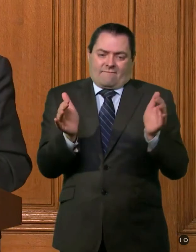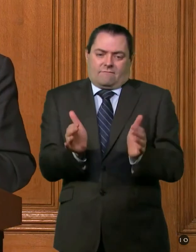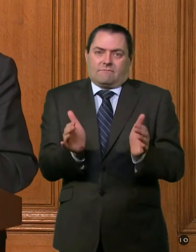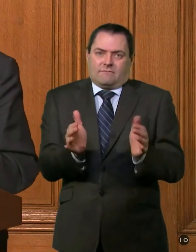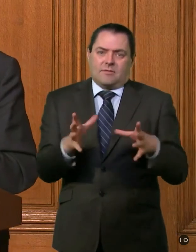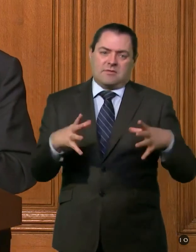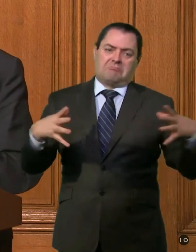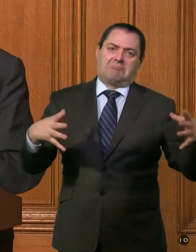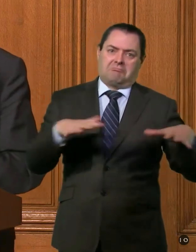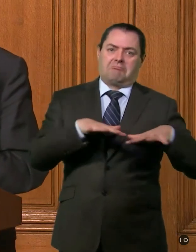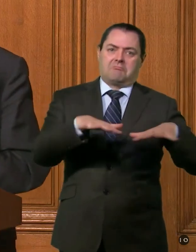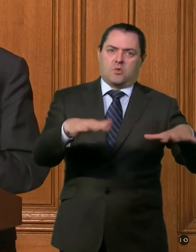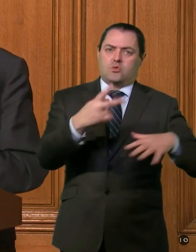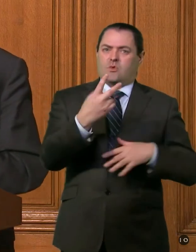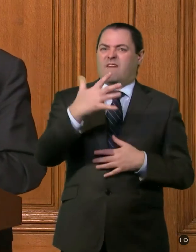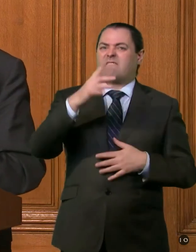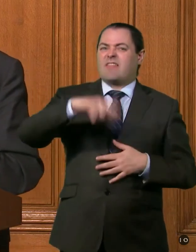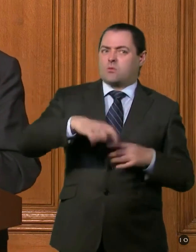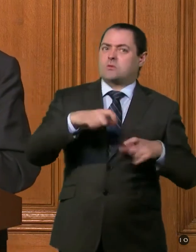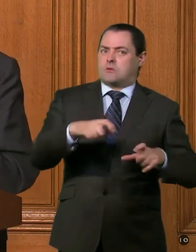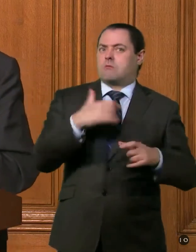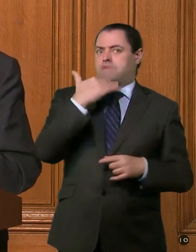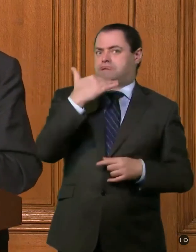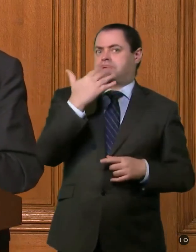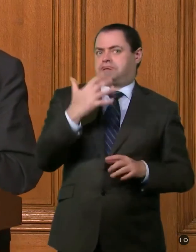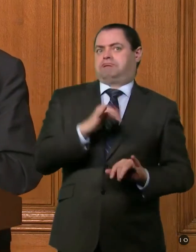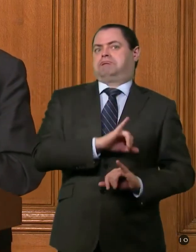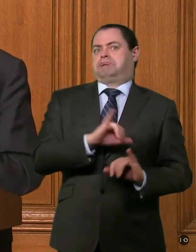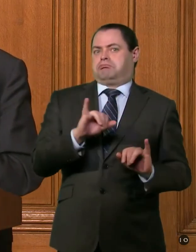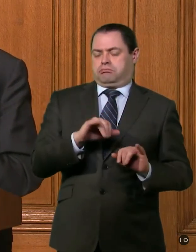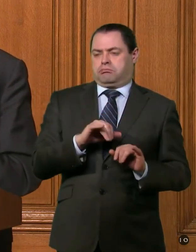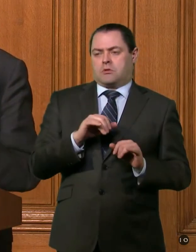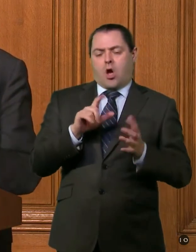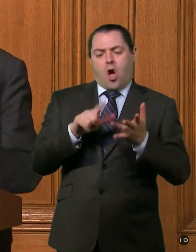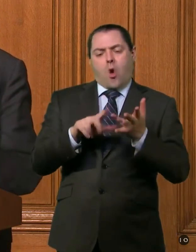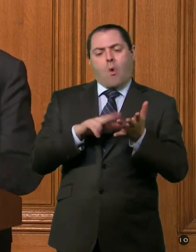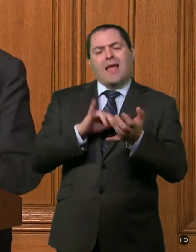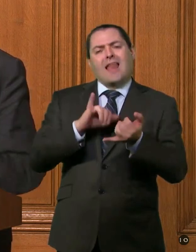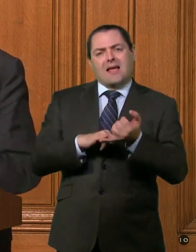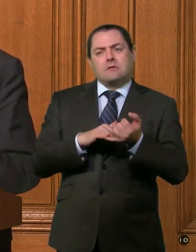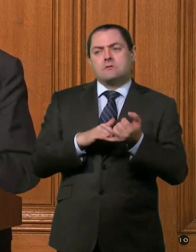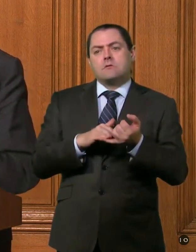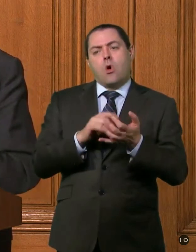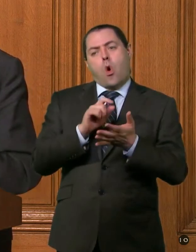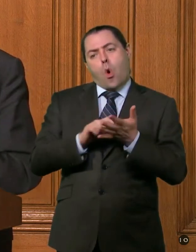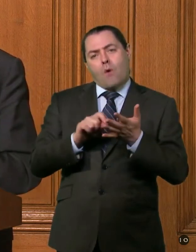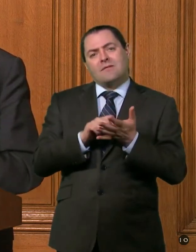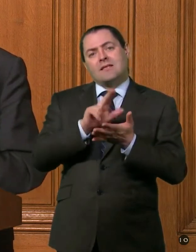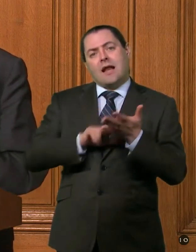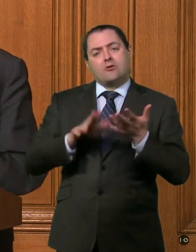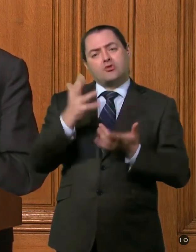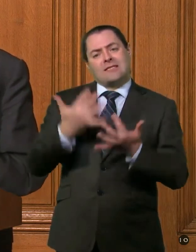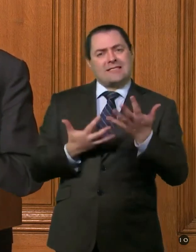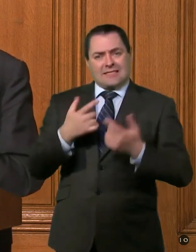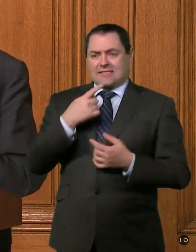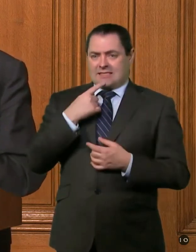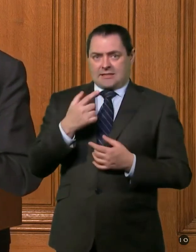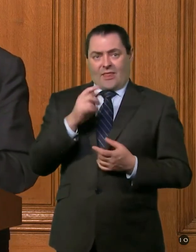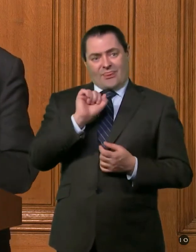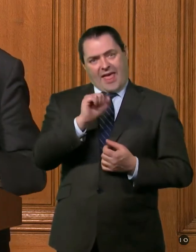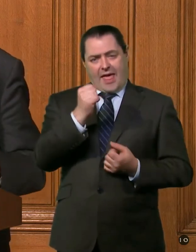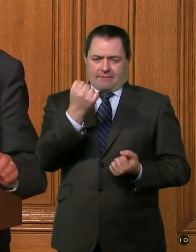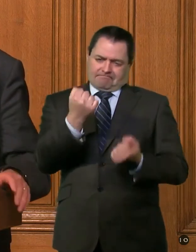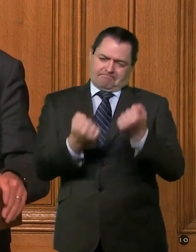survey are still over 1 million people with the disease, with the infection in this country. That's roughly 1